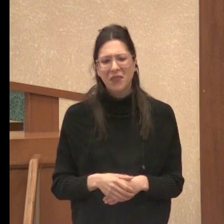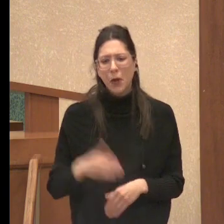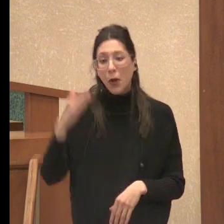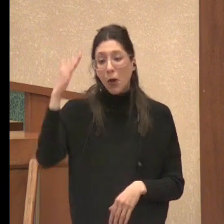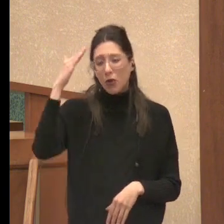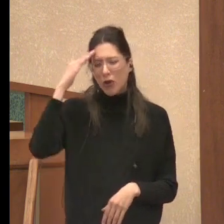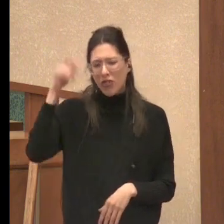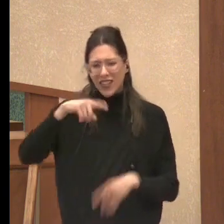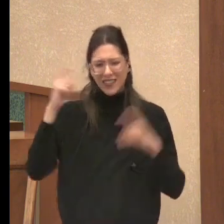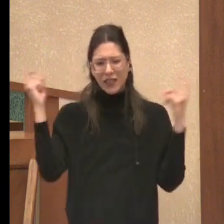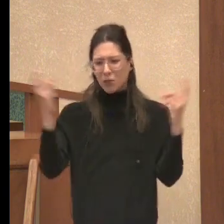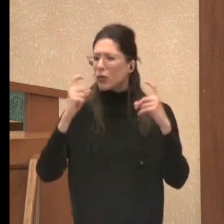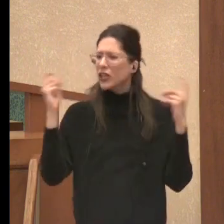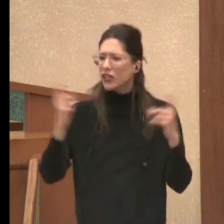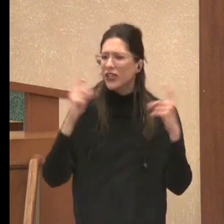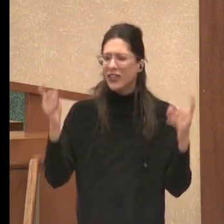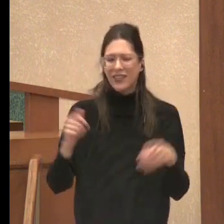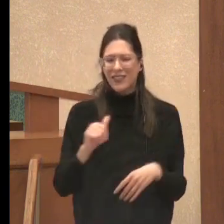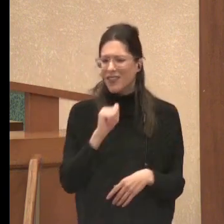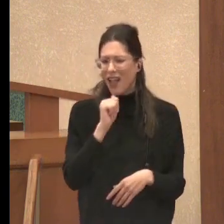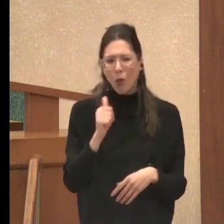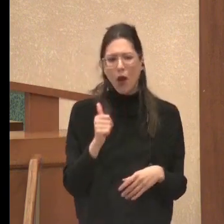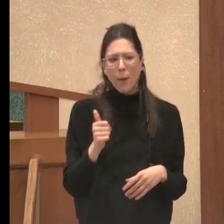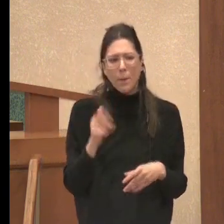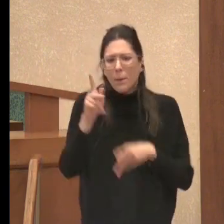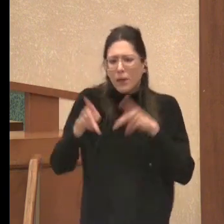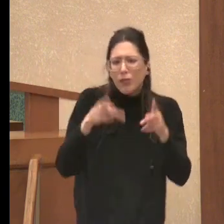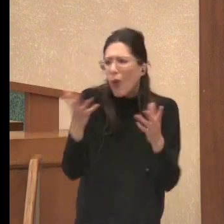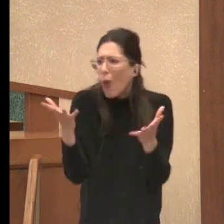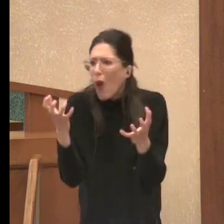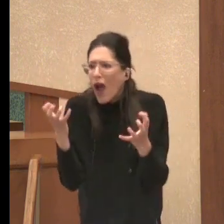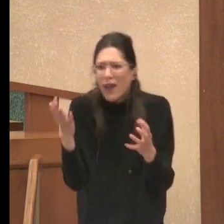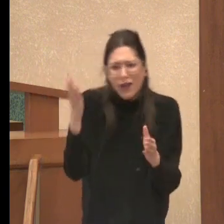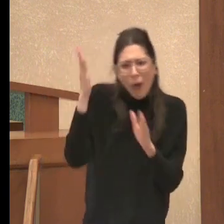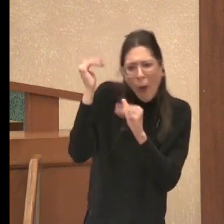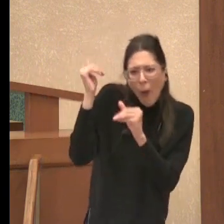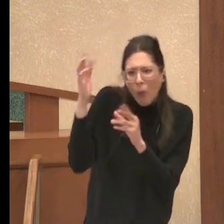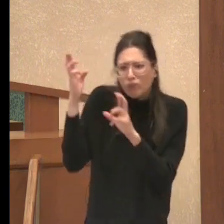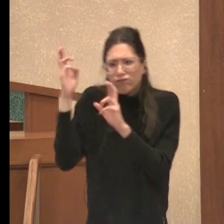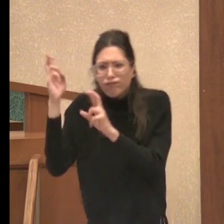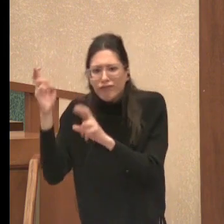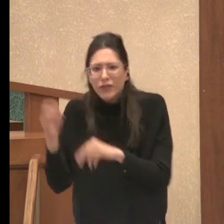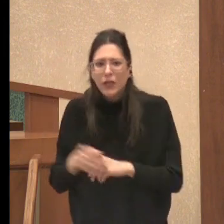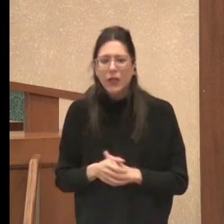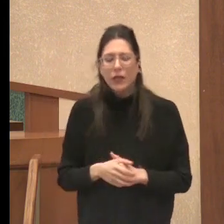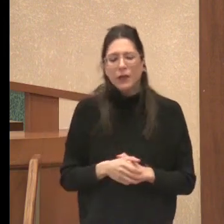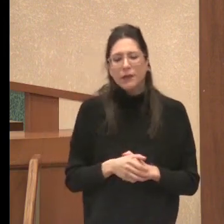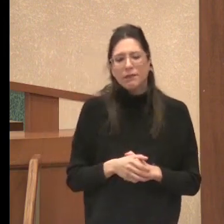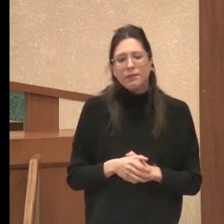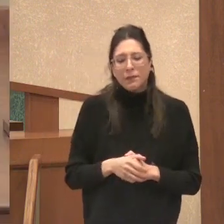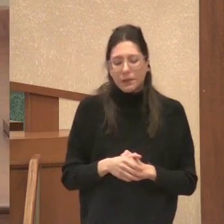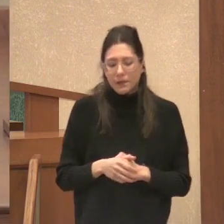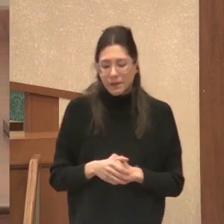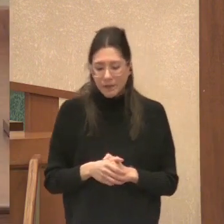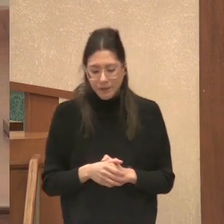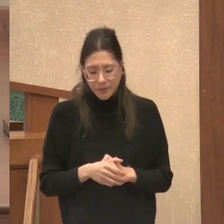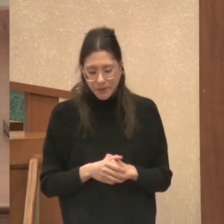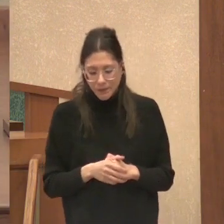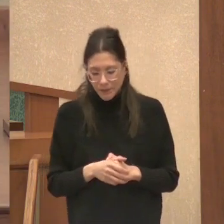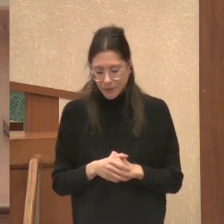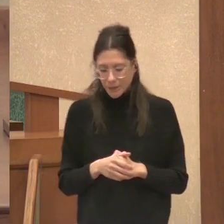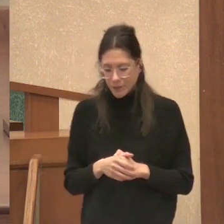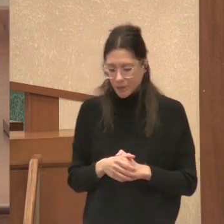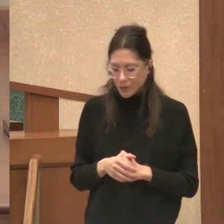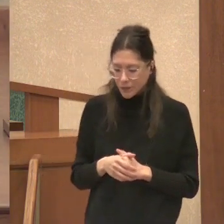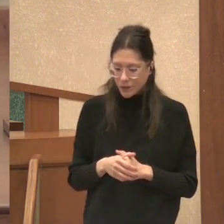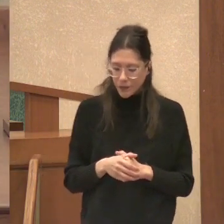celebration didn't turn out as the general population had hoped. Rather than giving in to the way of temporary